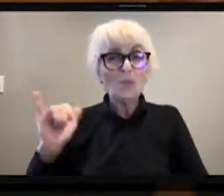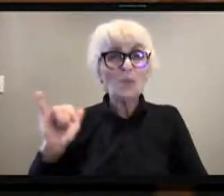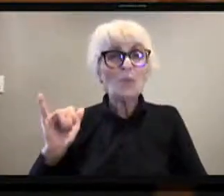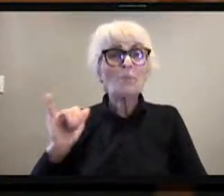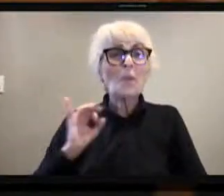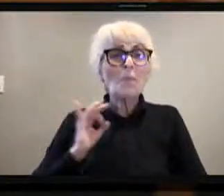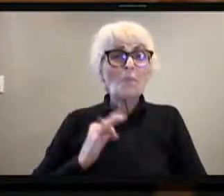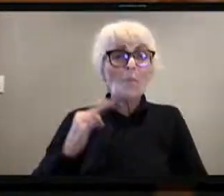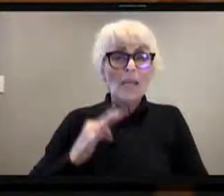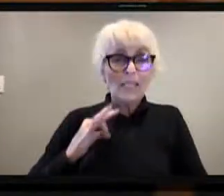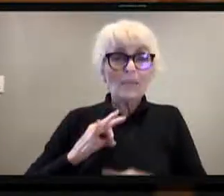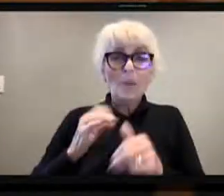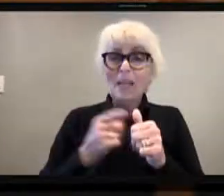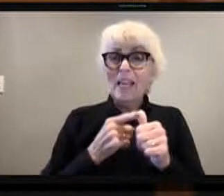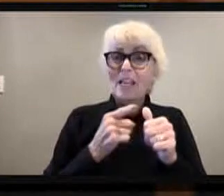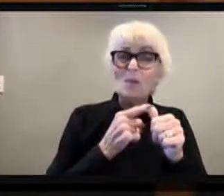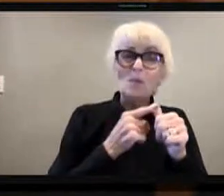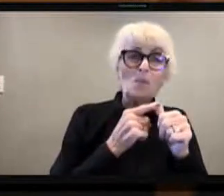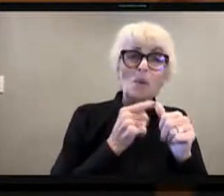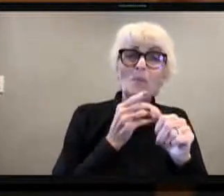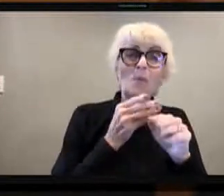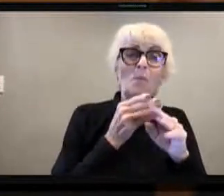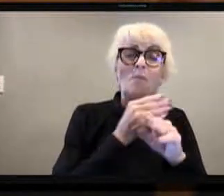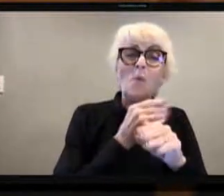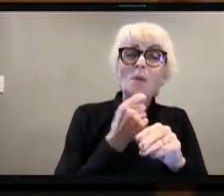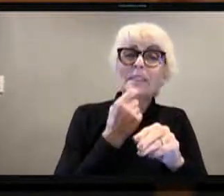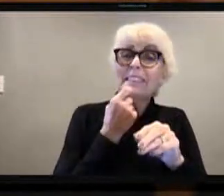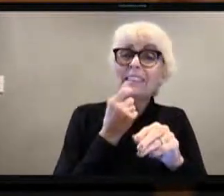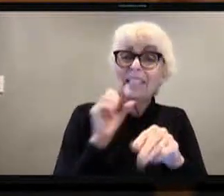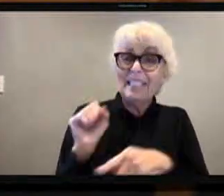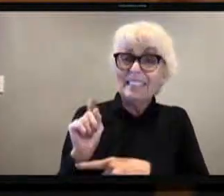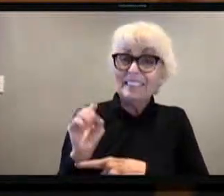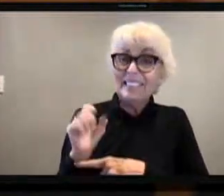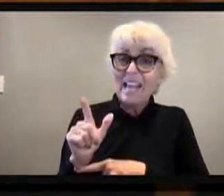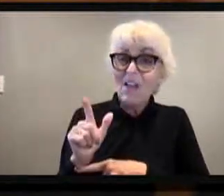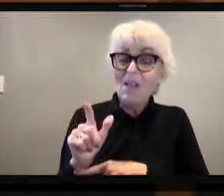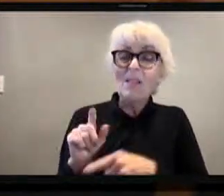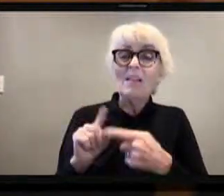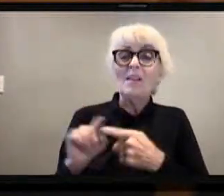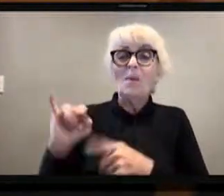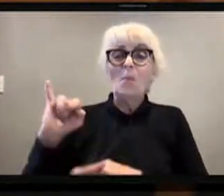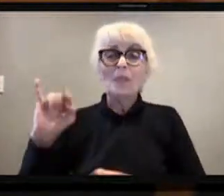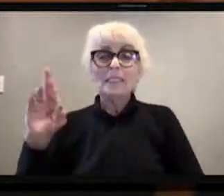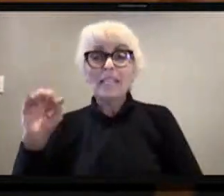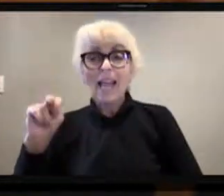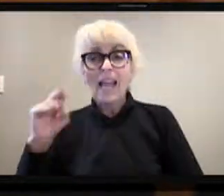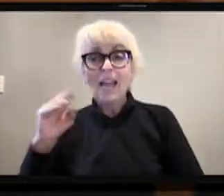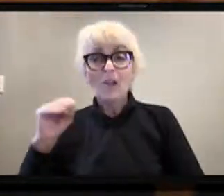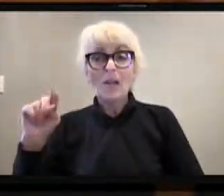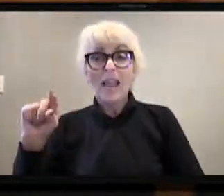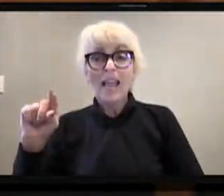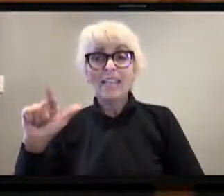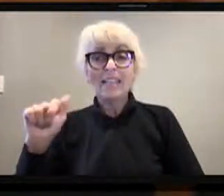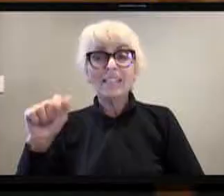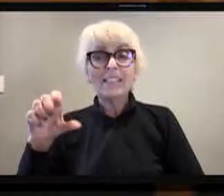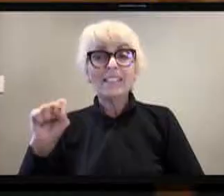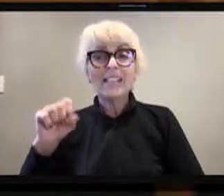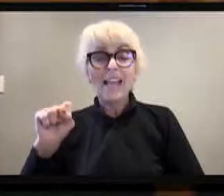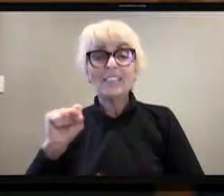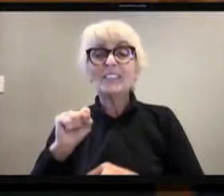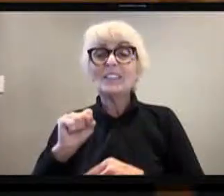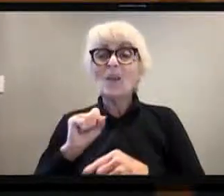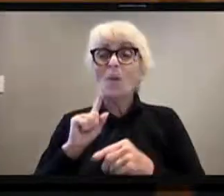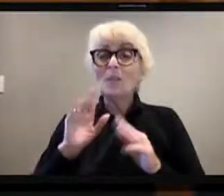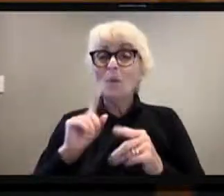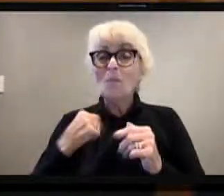industry before steel, before iron, was glass. So it's even more wonderful that we are able to call attention to